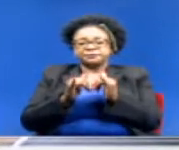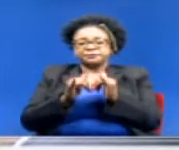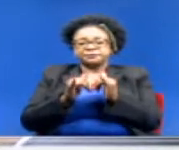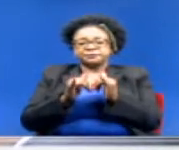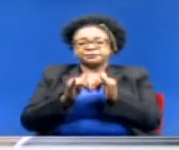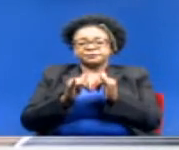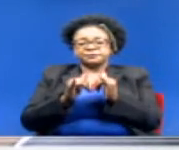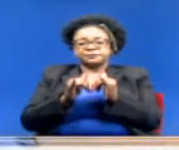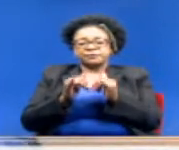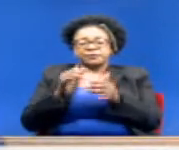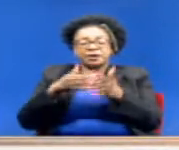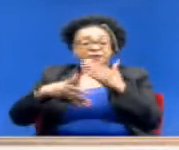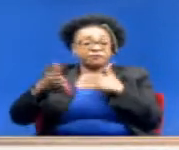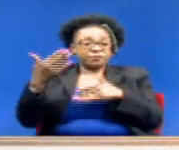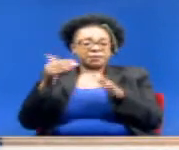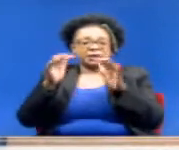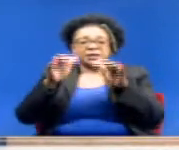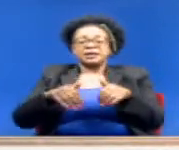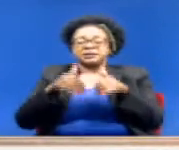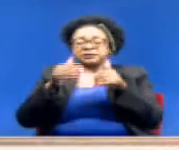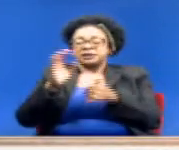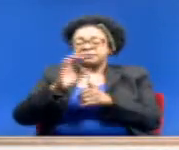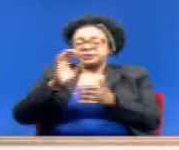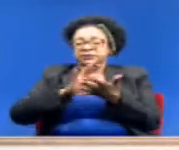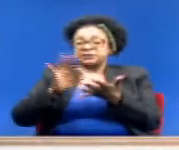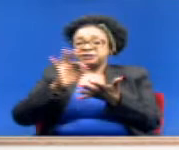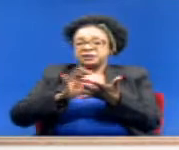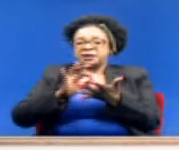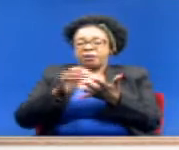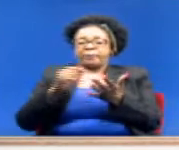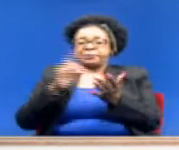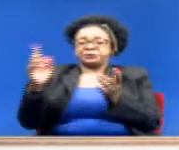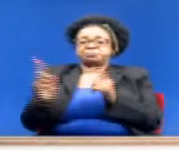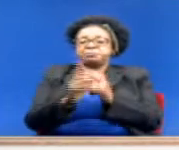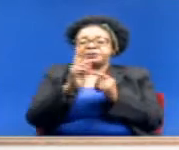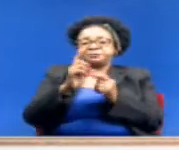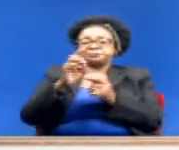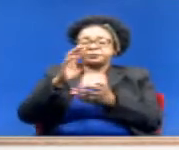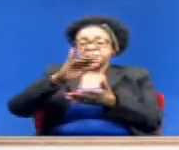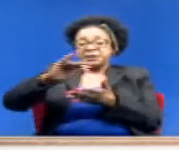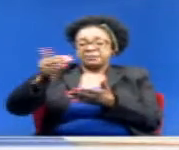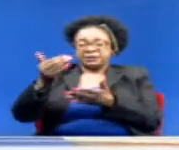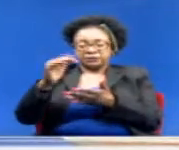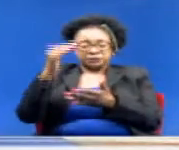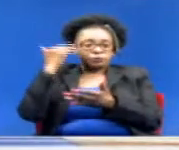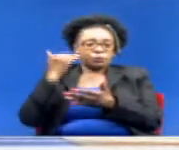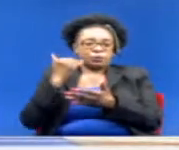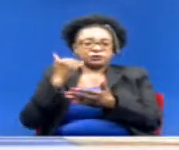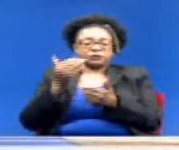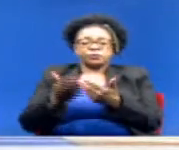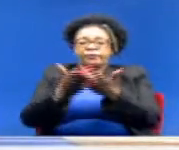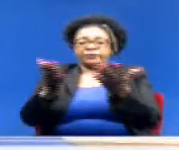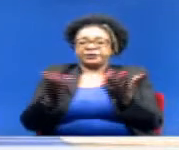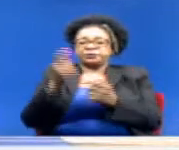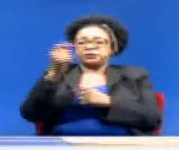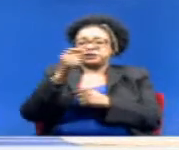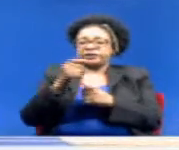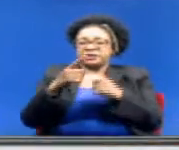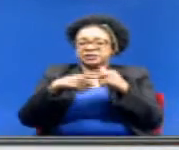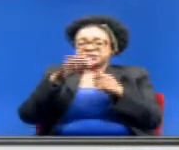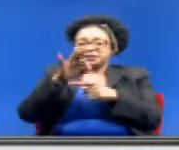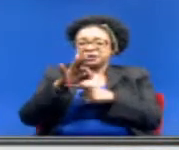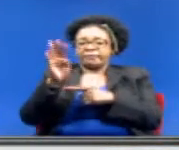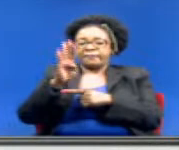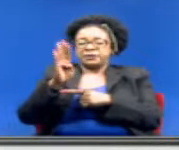Former Agriculture Cabinet Secretary Peter Munya on Thursday appeared at the Milimani Law Courts. He was here to testify in the 63 billion shillings